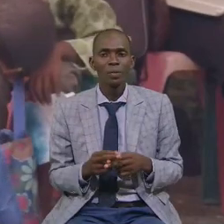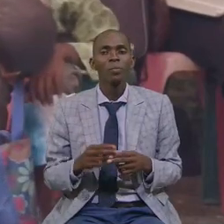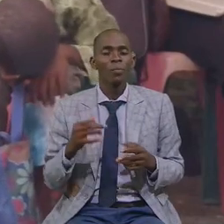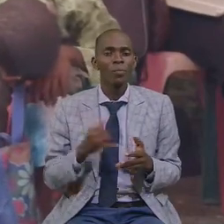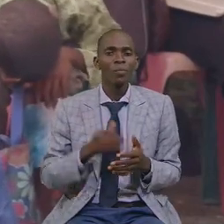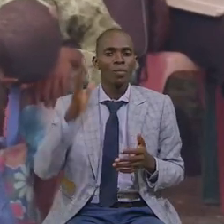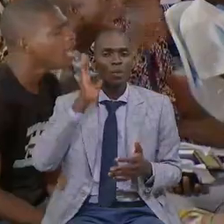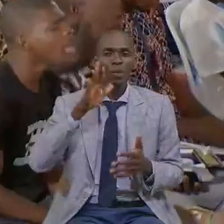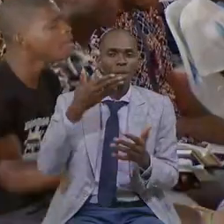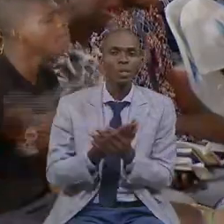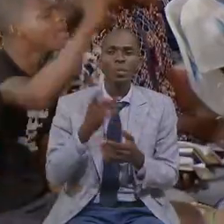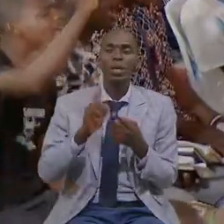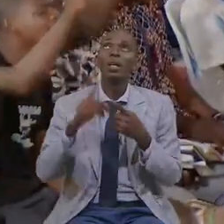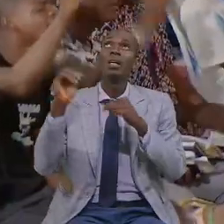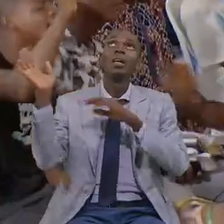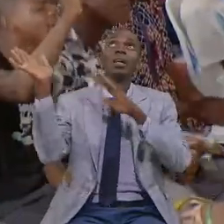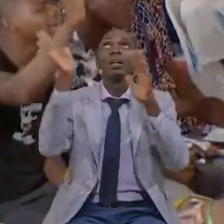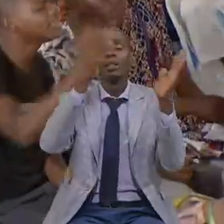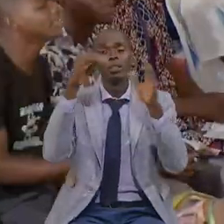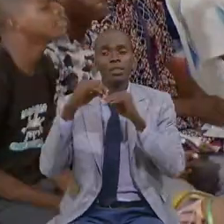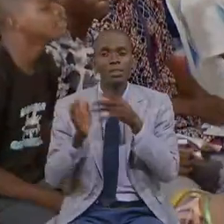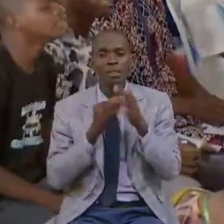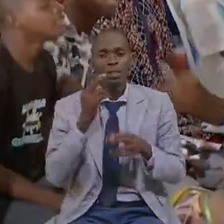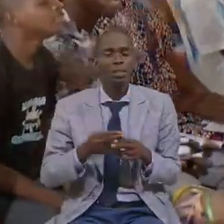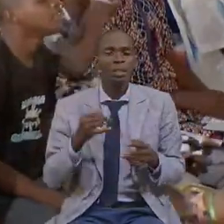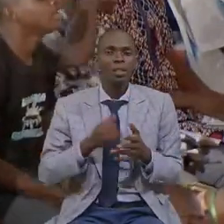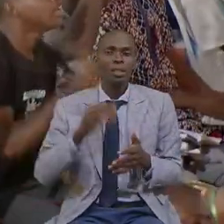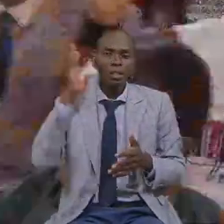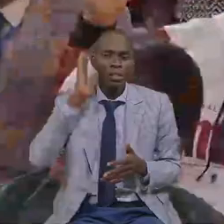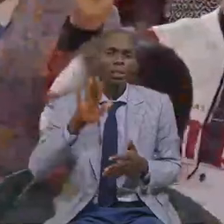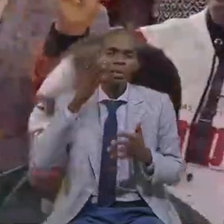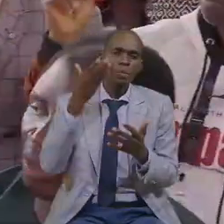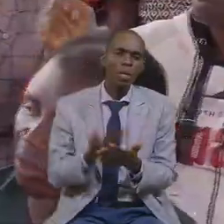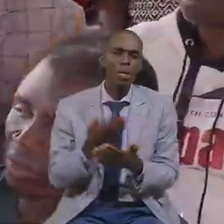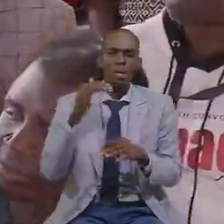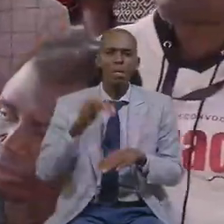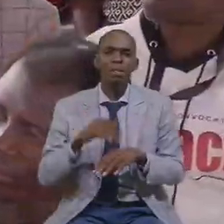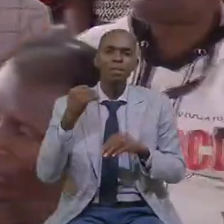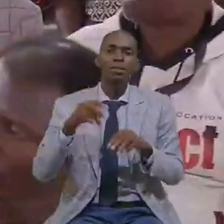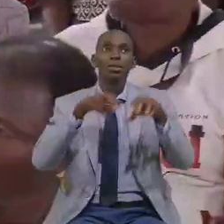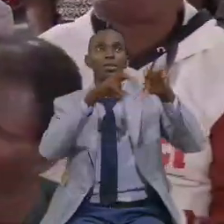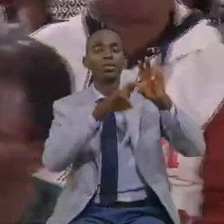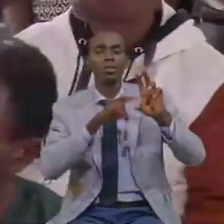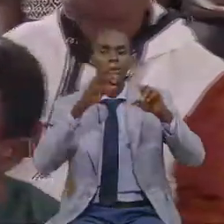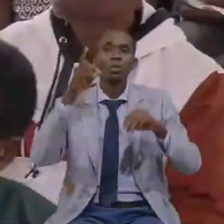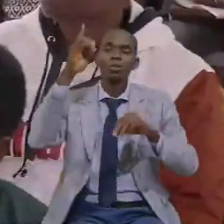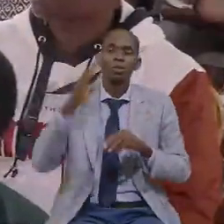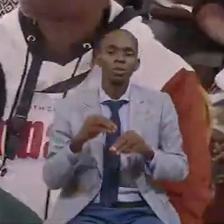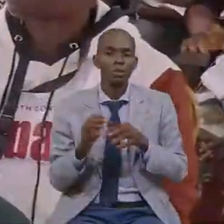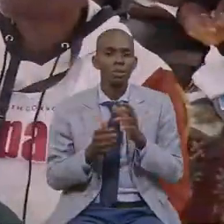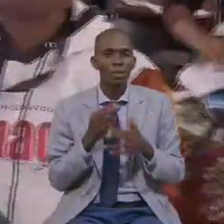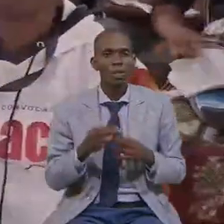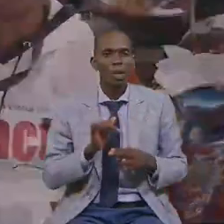the sky. It will get to the throne of God. I am glad, therefore, on